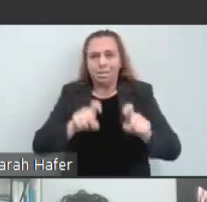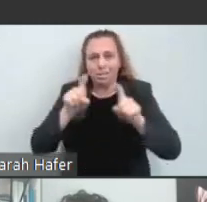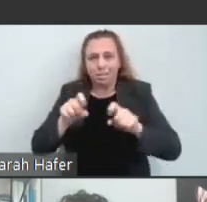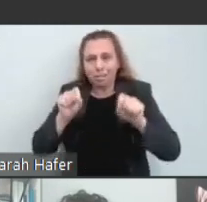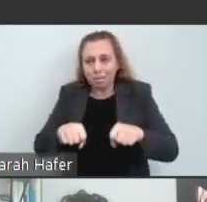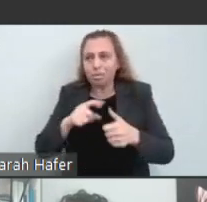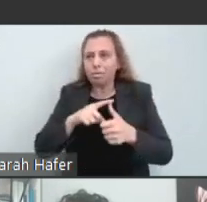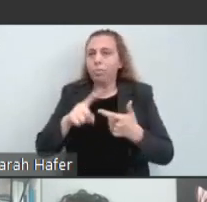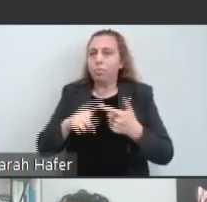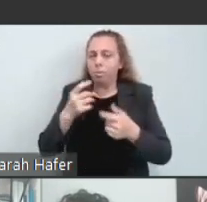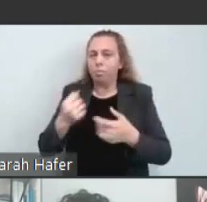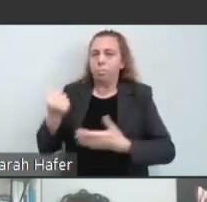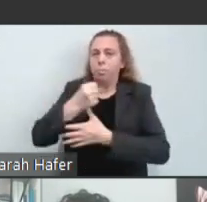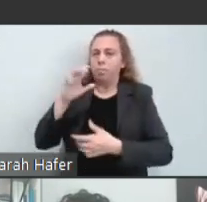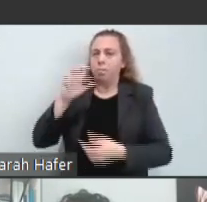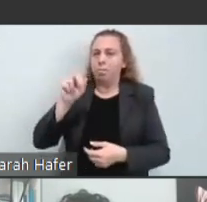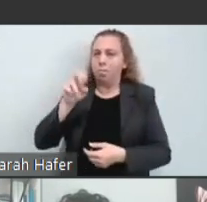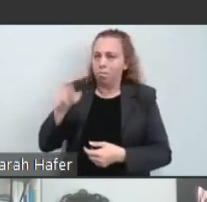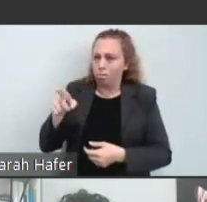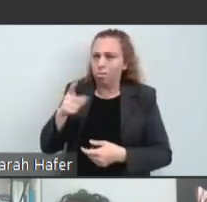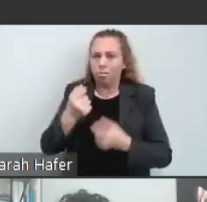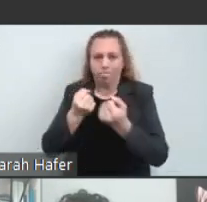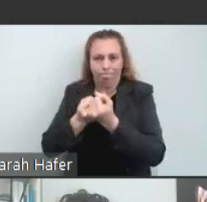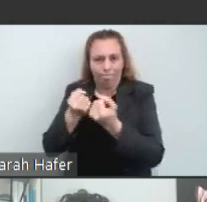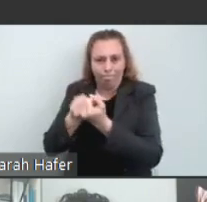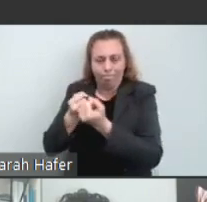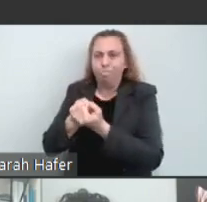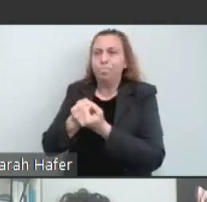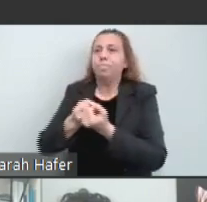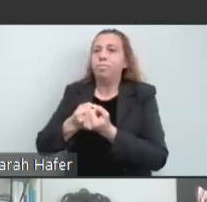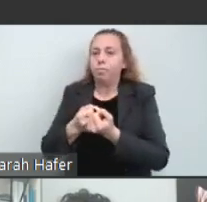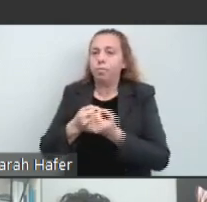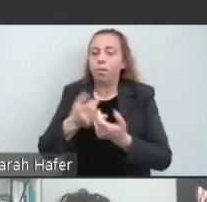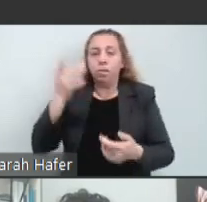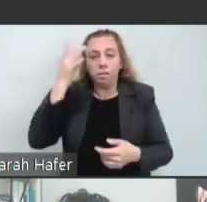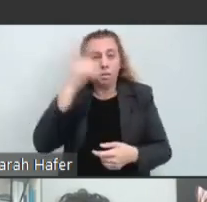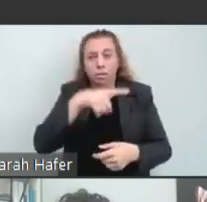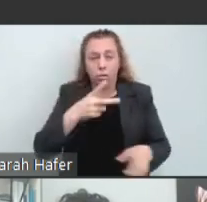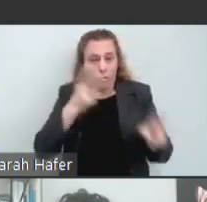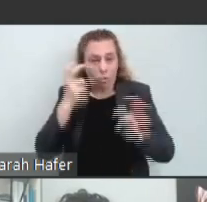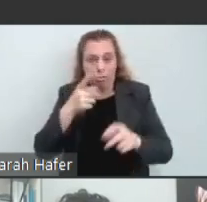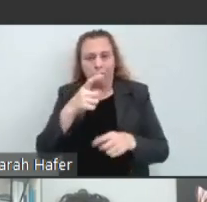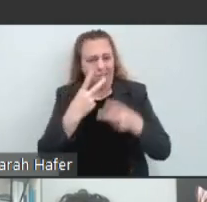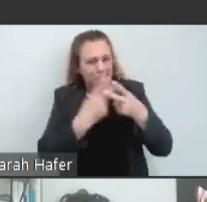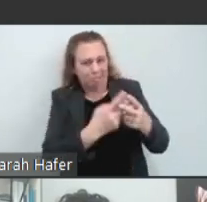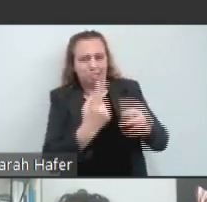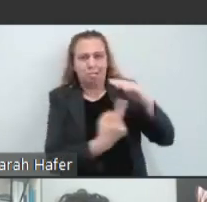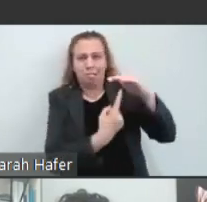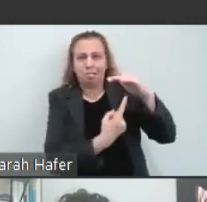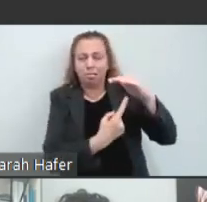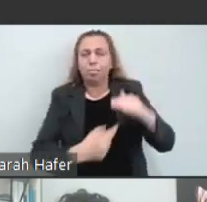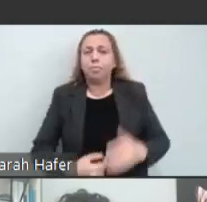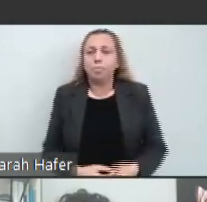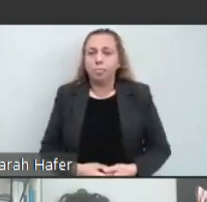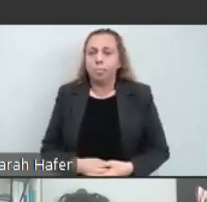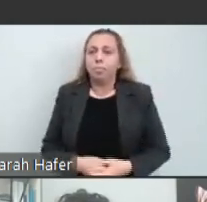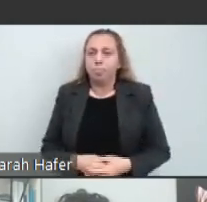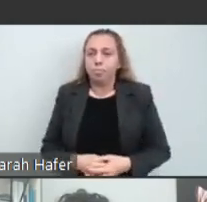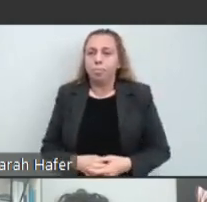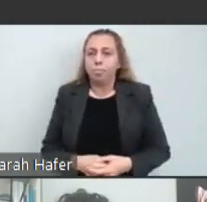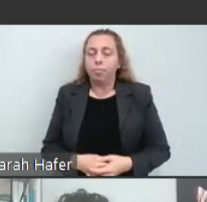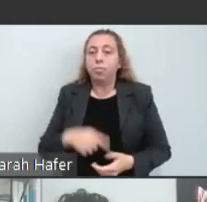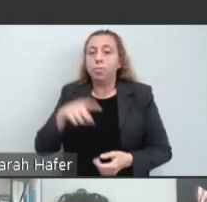to support if they become ill and must isolate. We must make sure that people in long-term care, corrections, and shelter